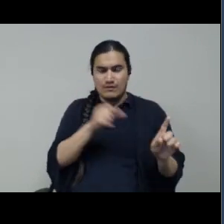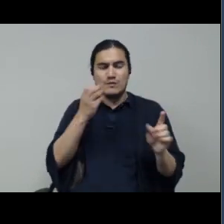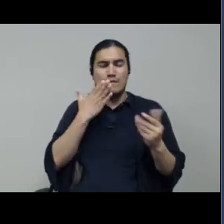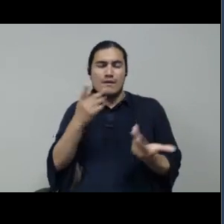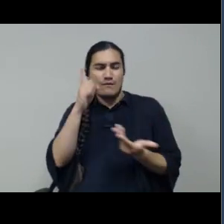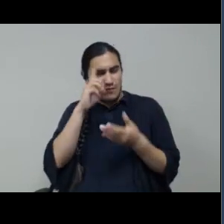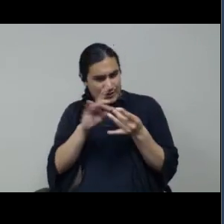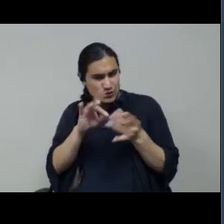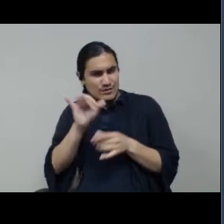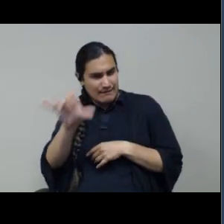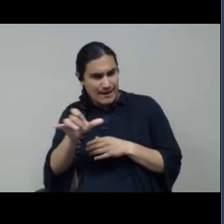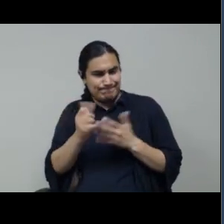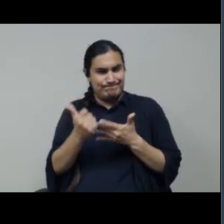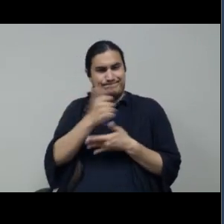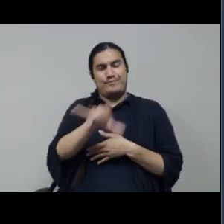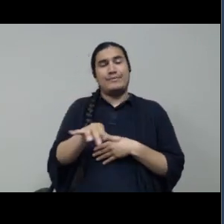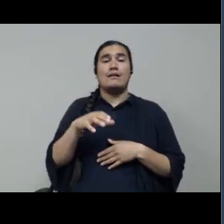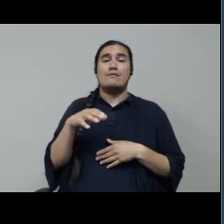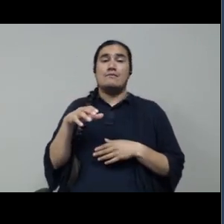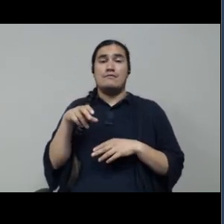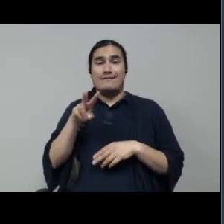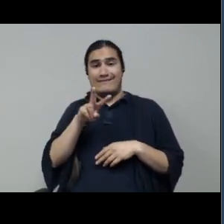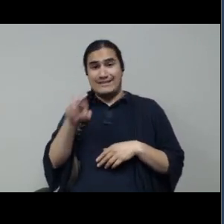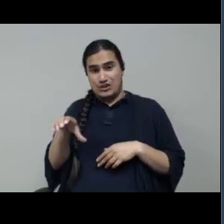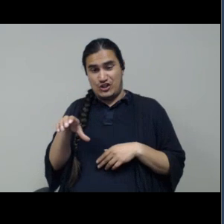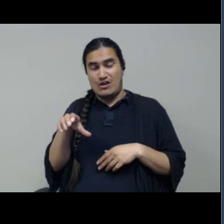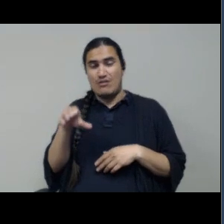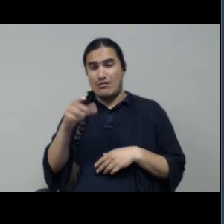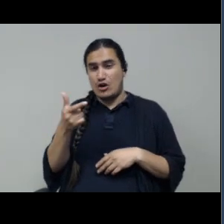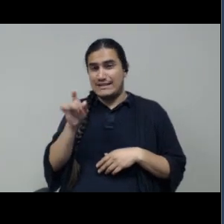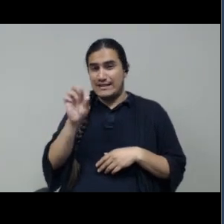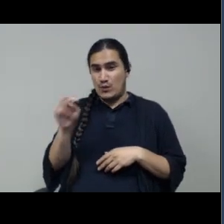forward. And Vice Chair Gardino, you had a comment or question?